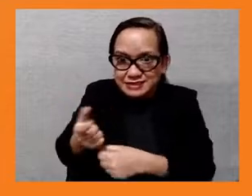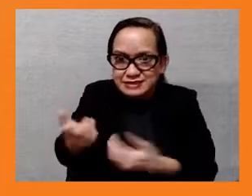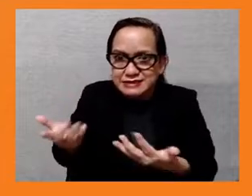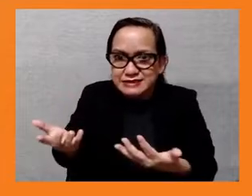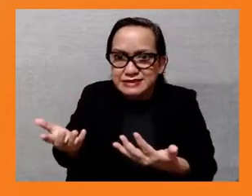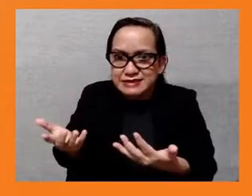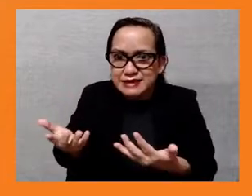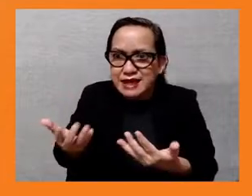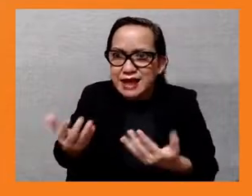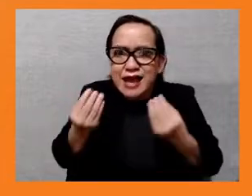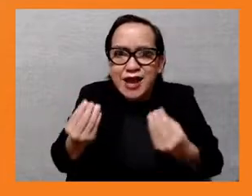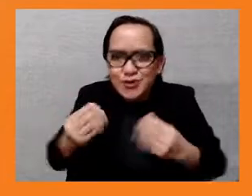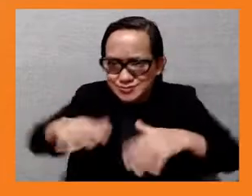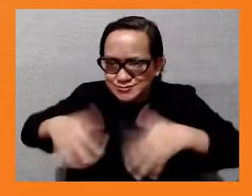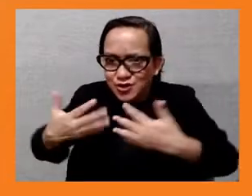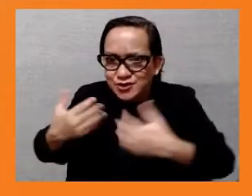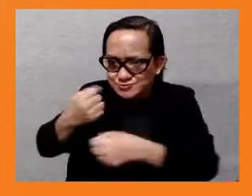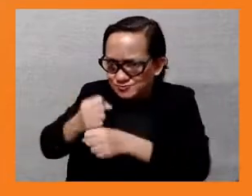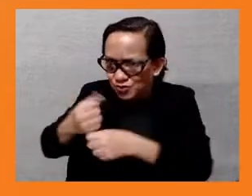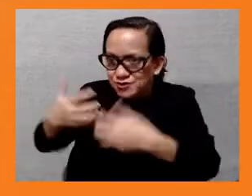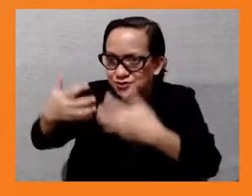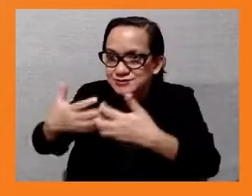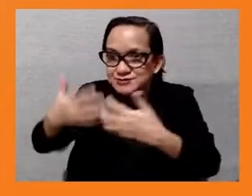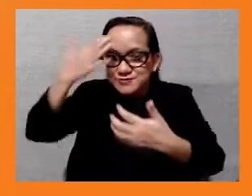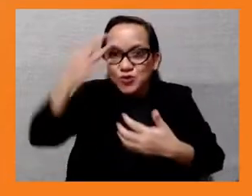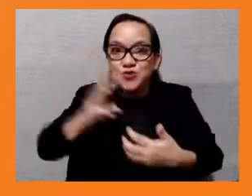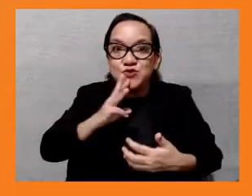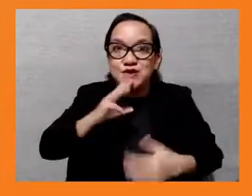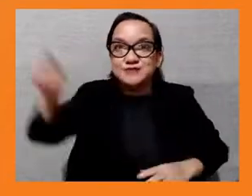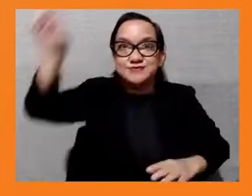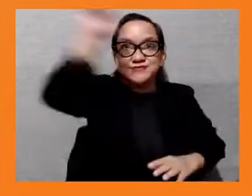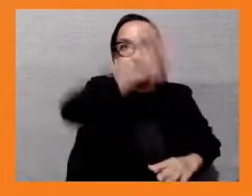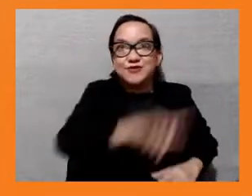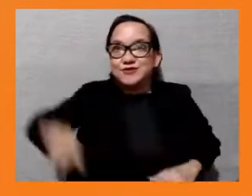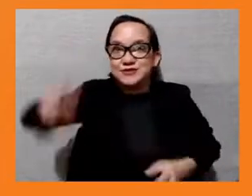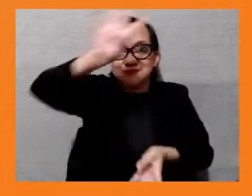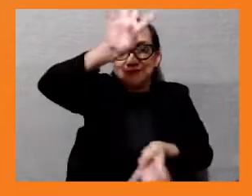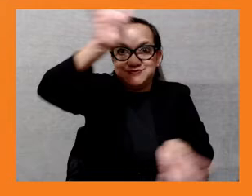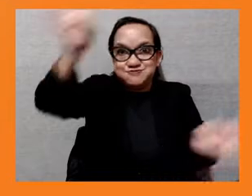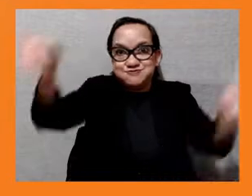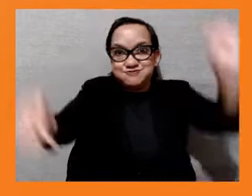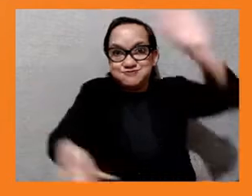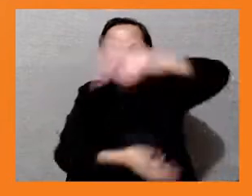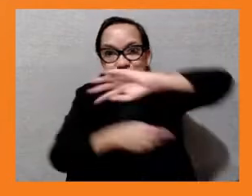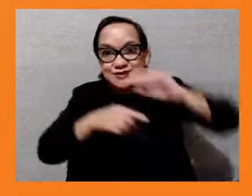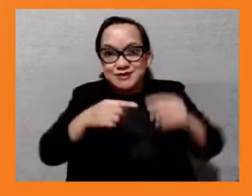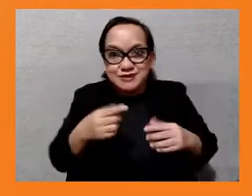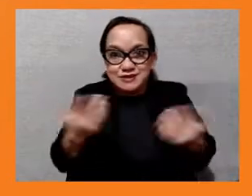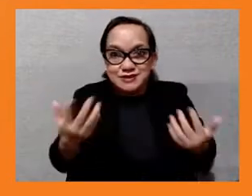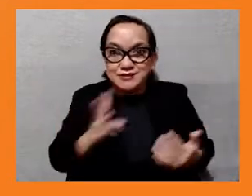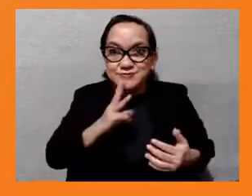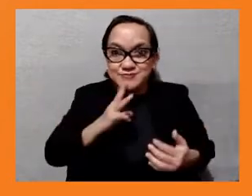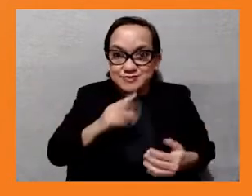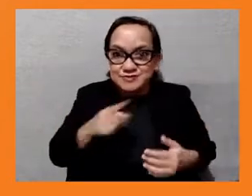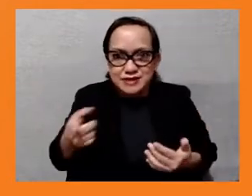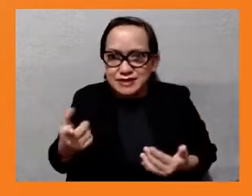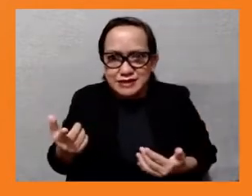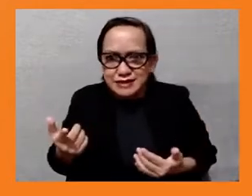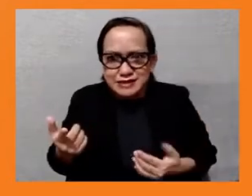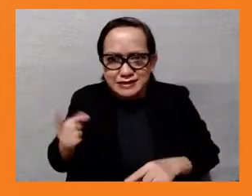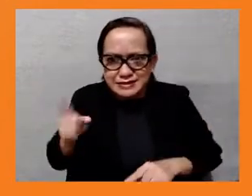clients. Plus, finally, on stakeholder engagement, we understand the need for creating a safe space